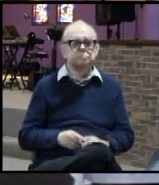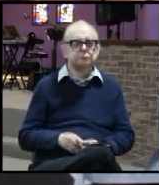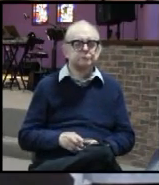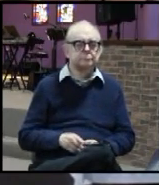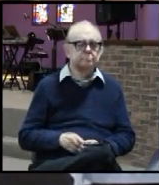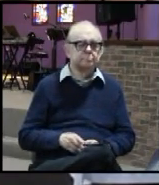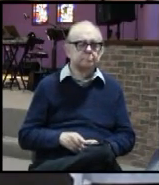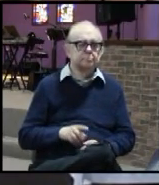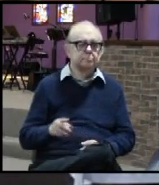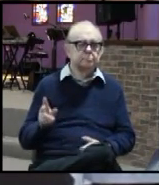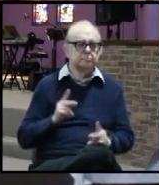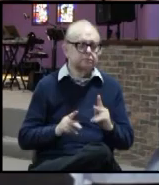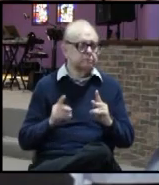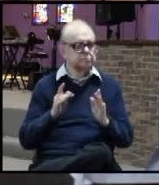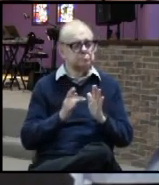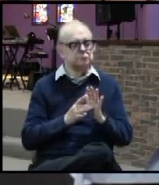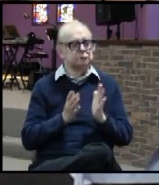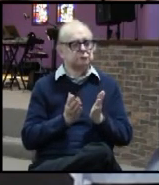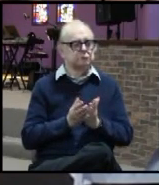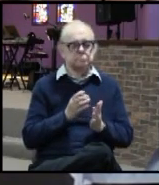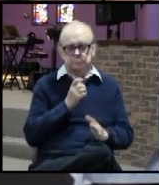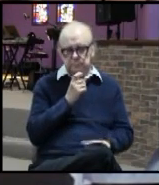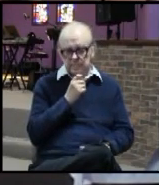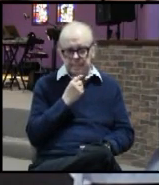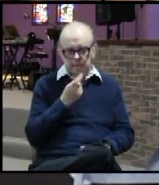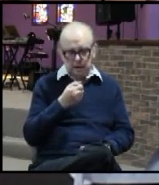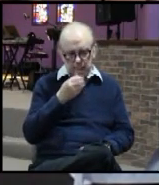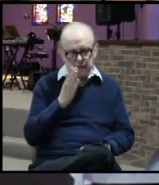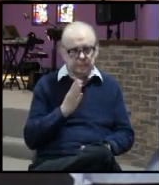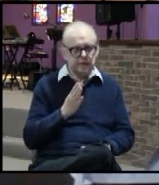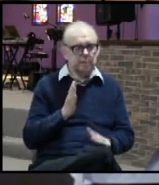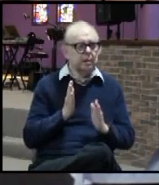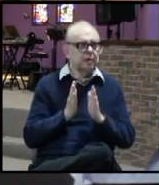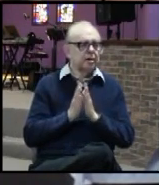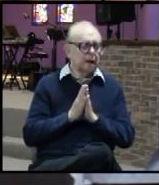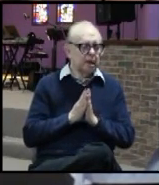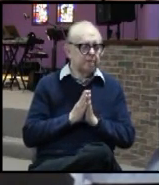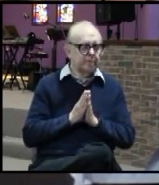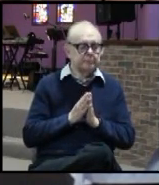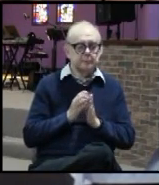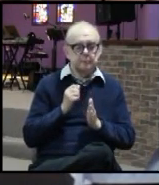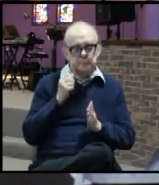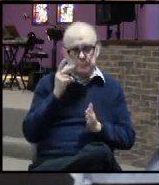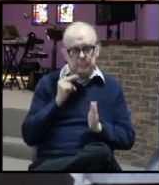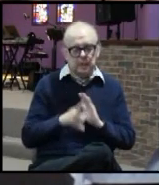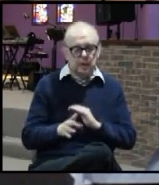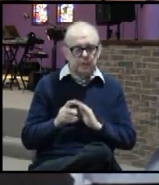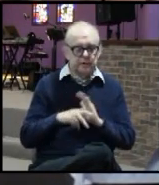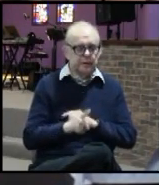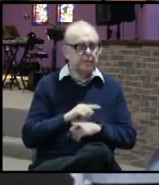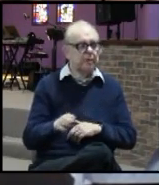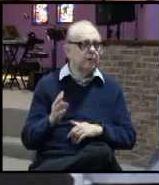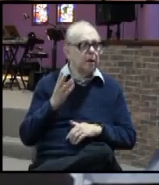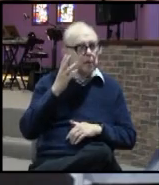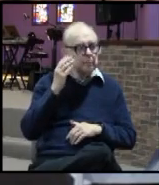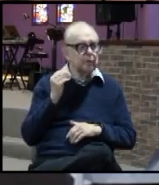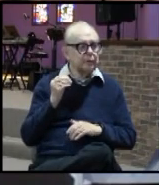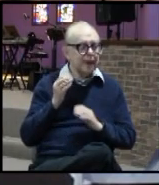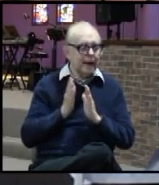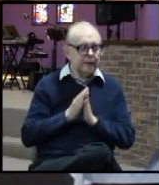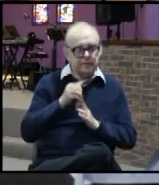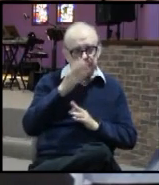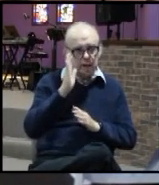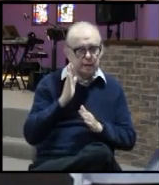there were people in the Bible who actually asked God to kill them, to take their lives. Moses asked God to take his